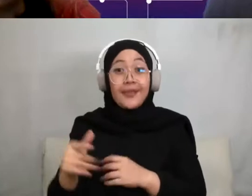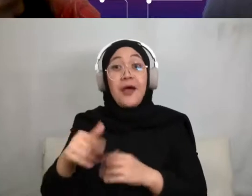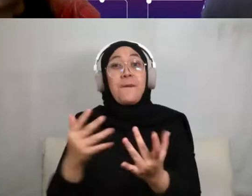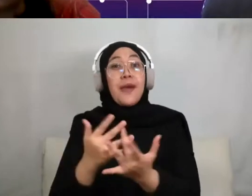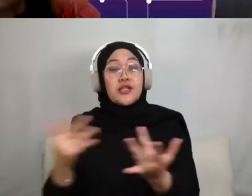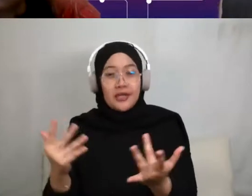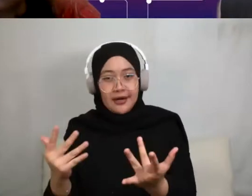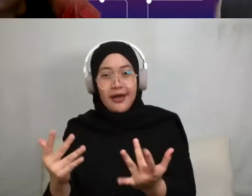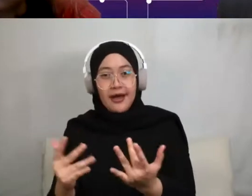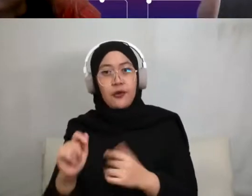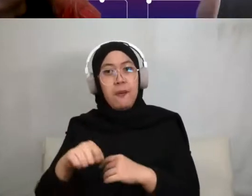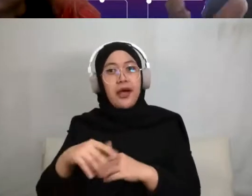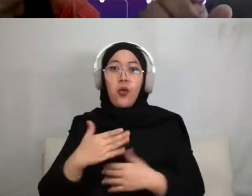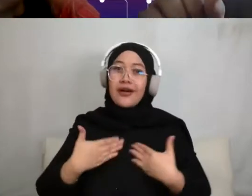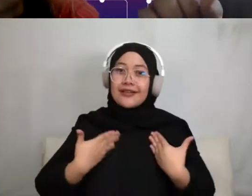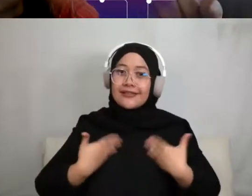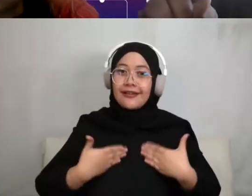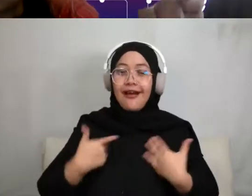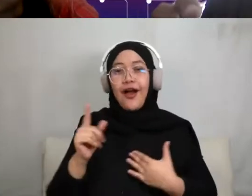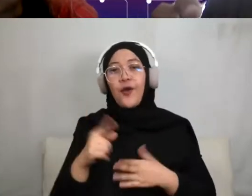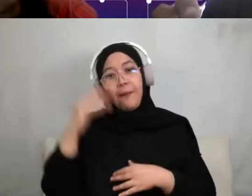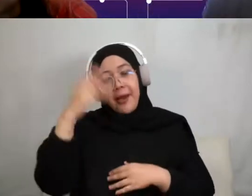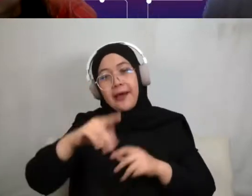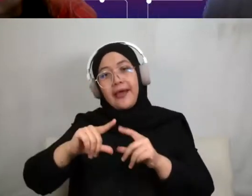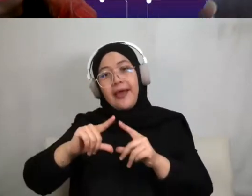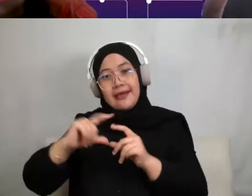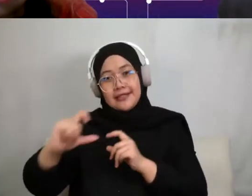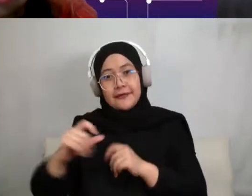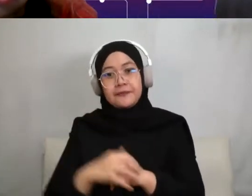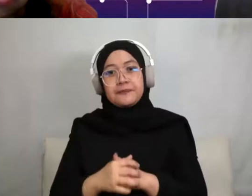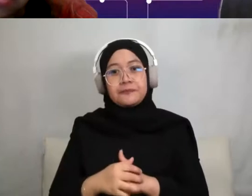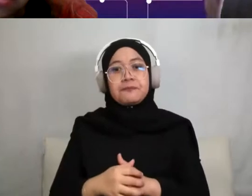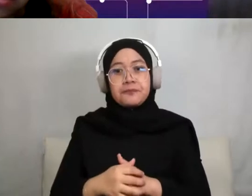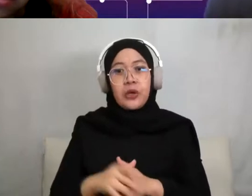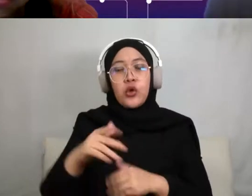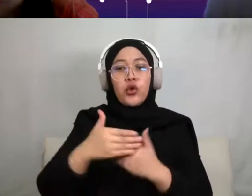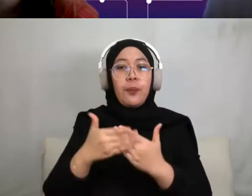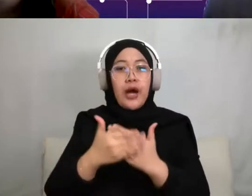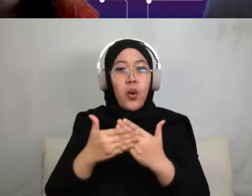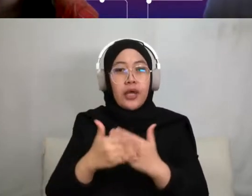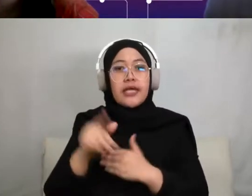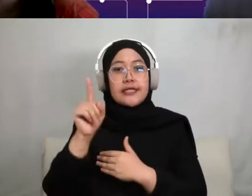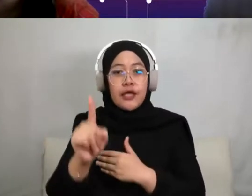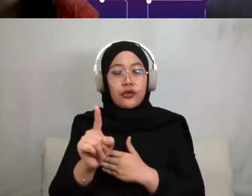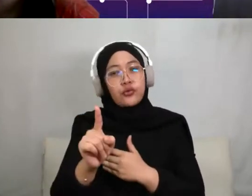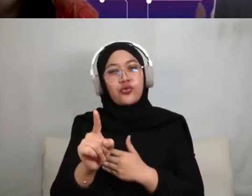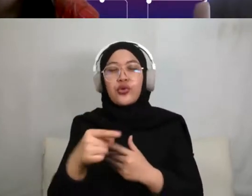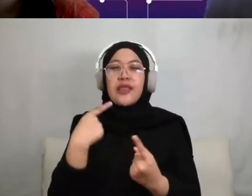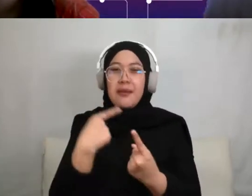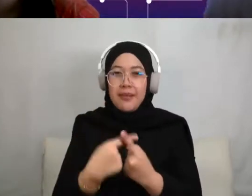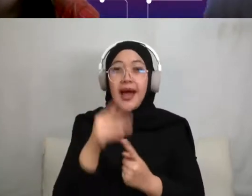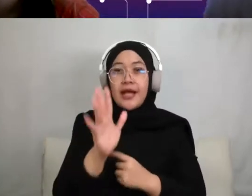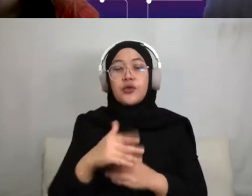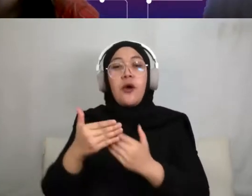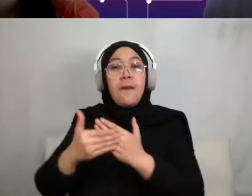bus. When it comes to maintenance, there is only one additional factor, that is air conditioner maintenance, which gets involved